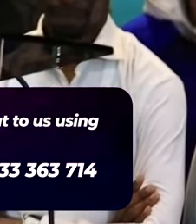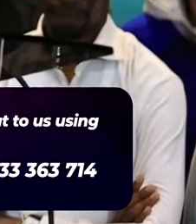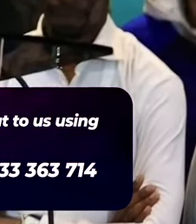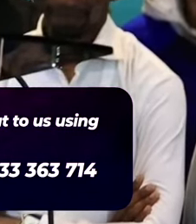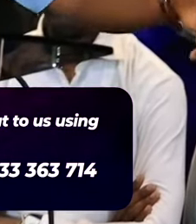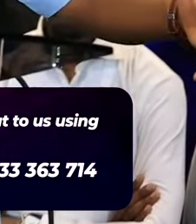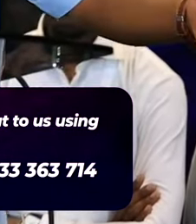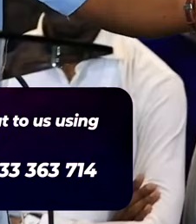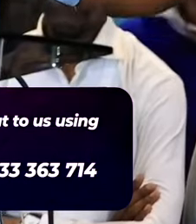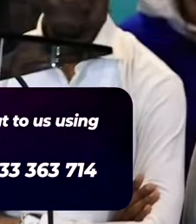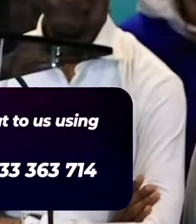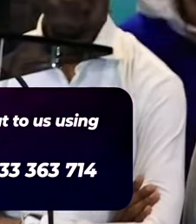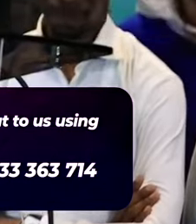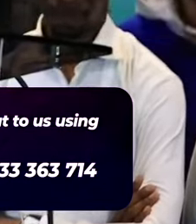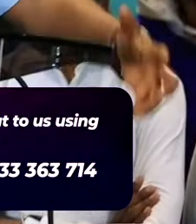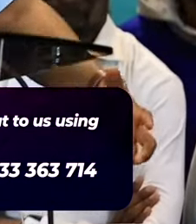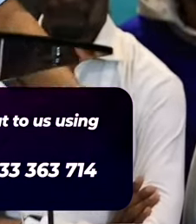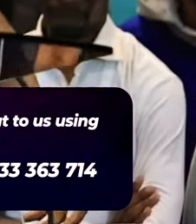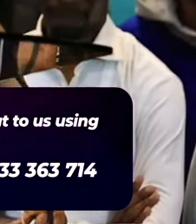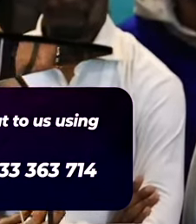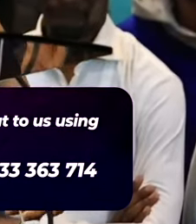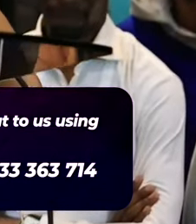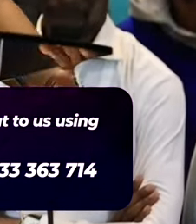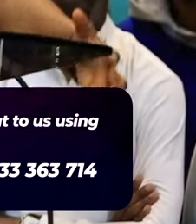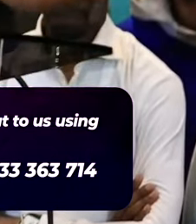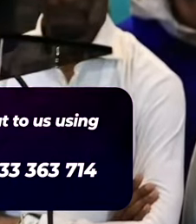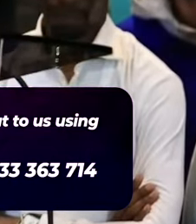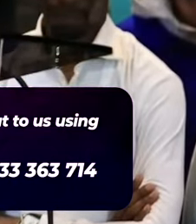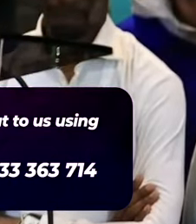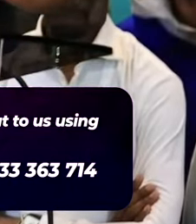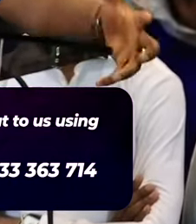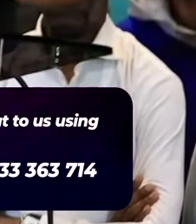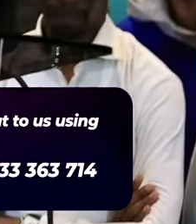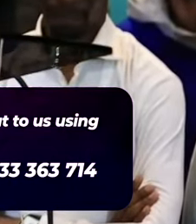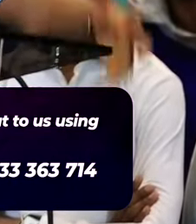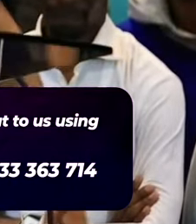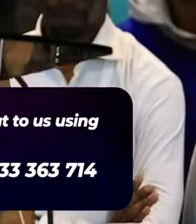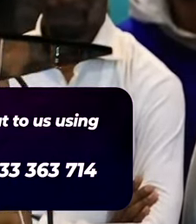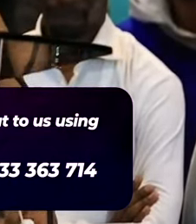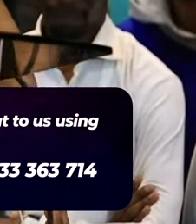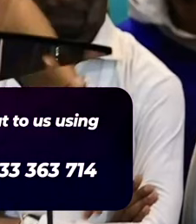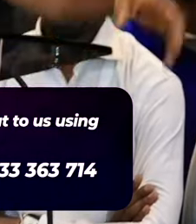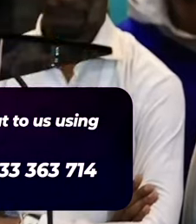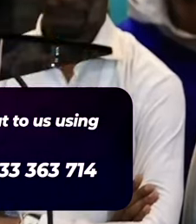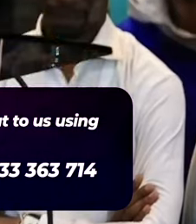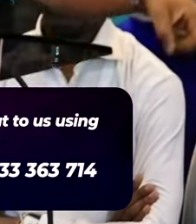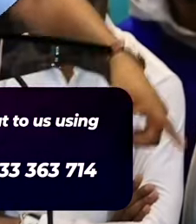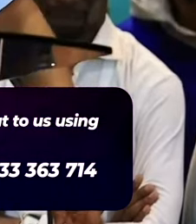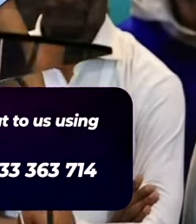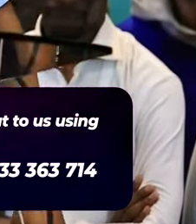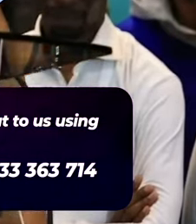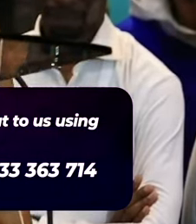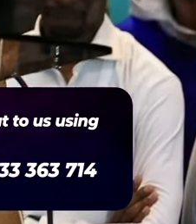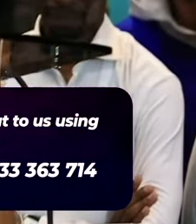Some of us, our families, is a generational pattern. We are always married to the wrong people. Our